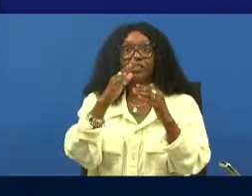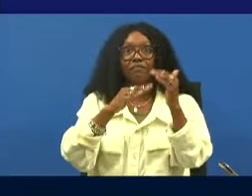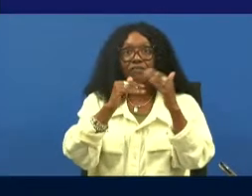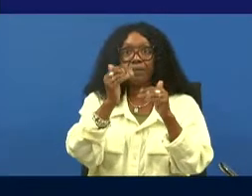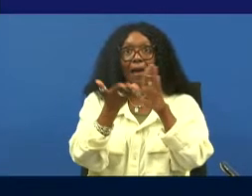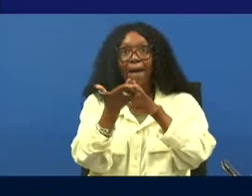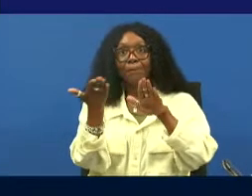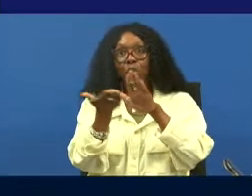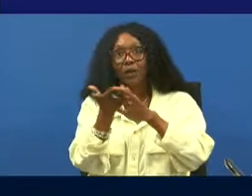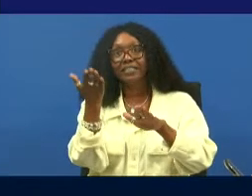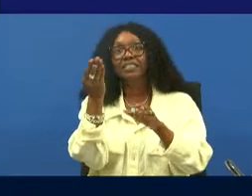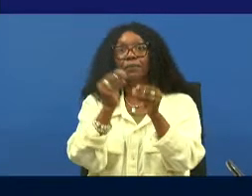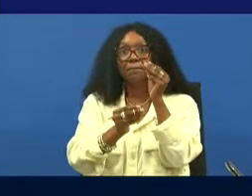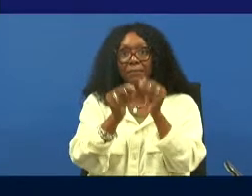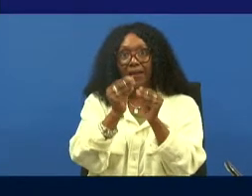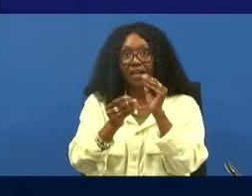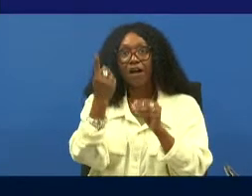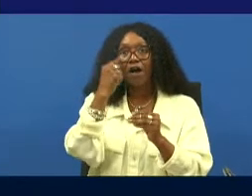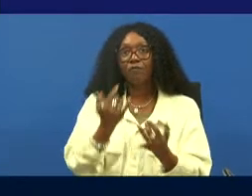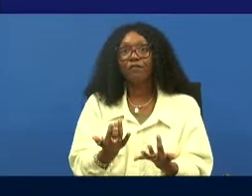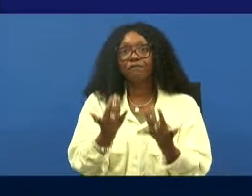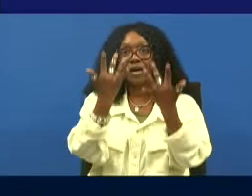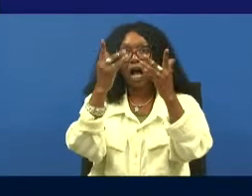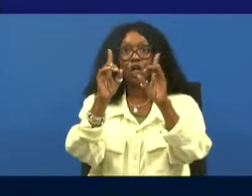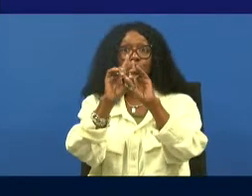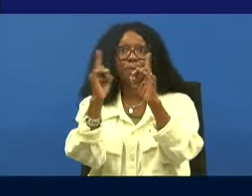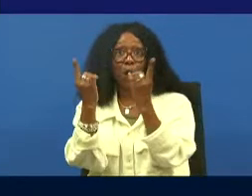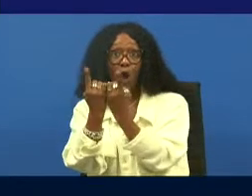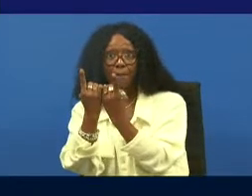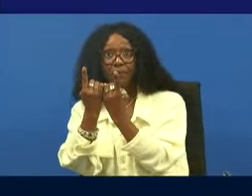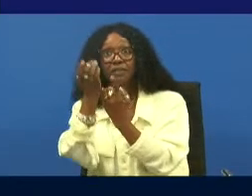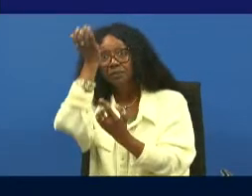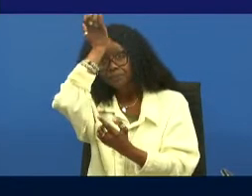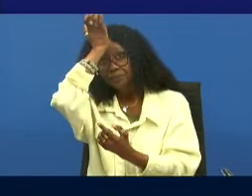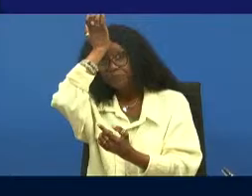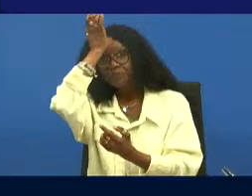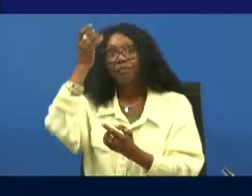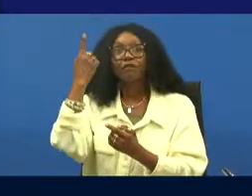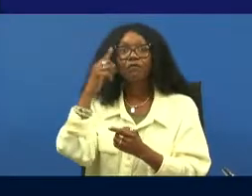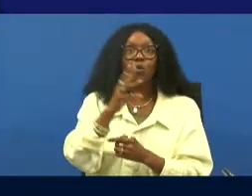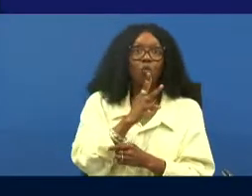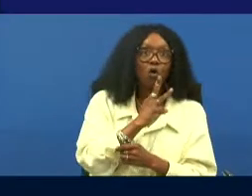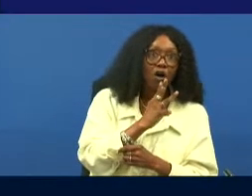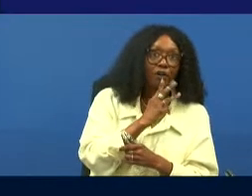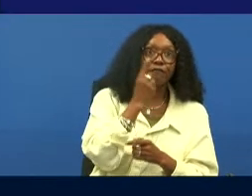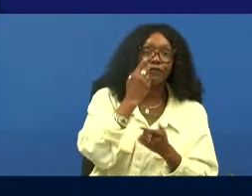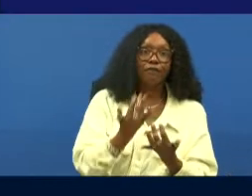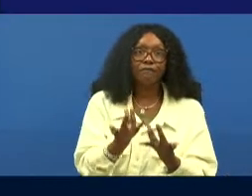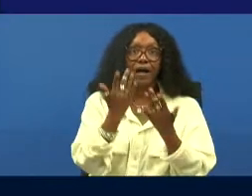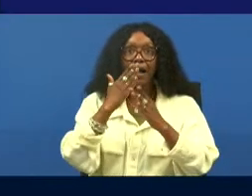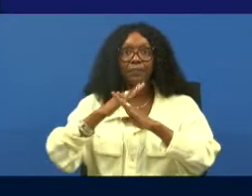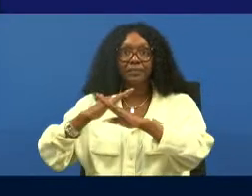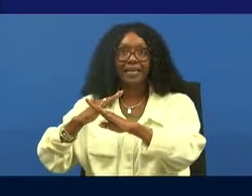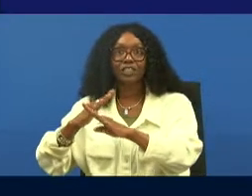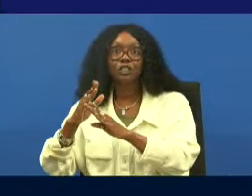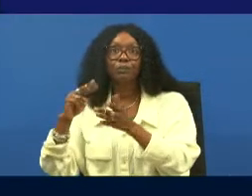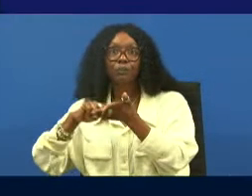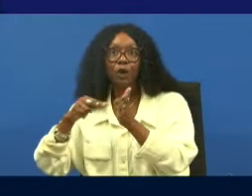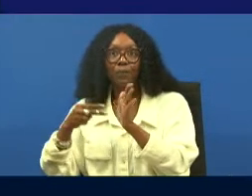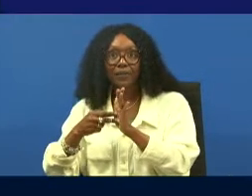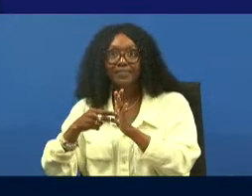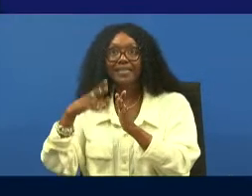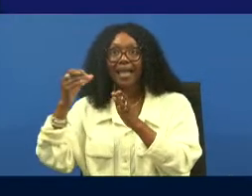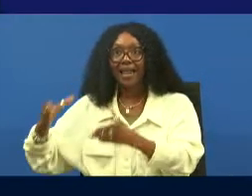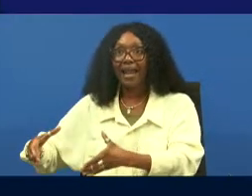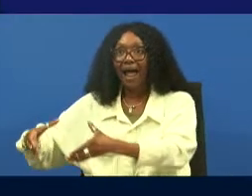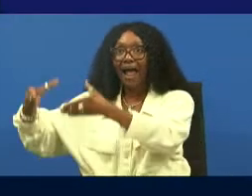and maintenance of the fire protection facilities of the district, including the cost of obtaining water for fire protection purposes and fire hydrants within